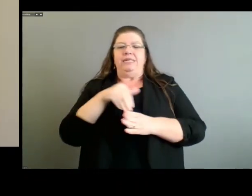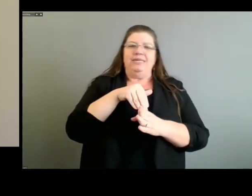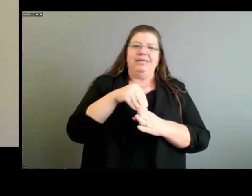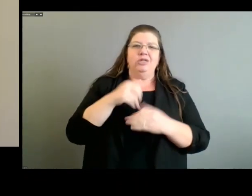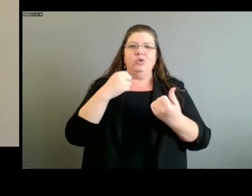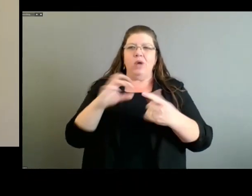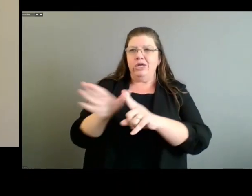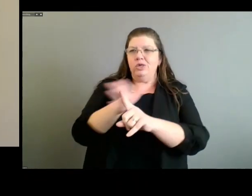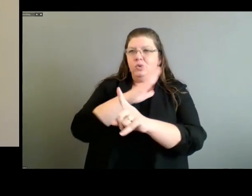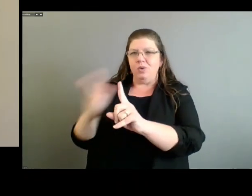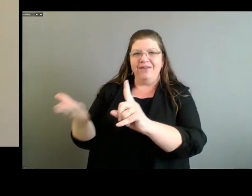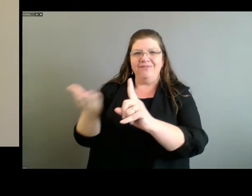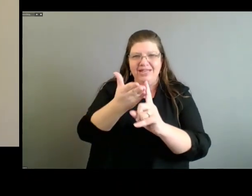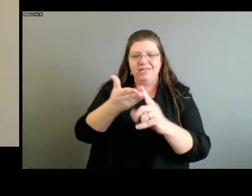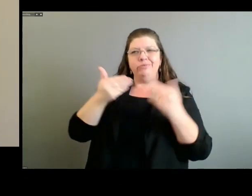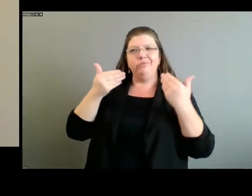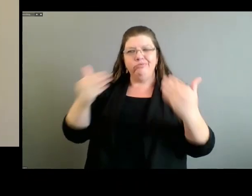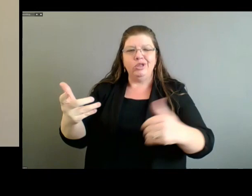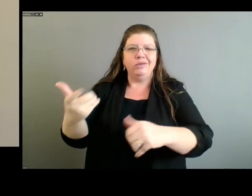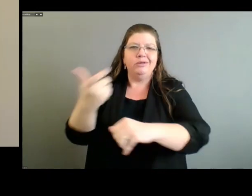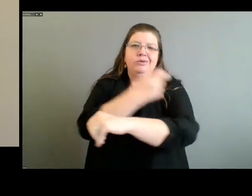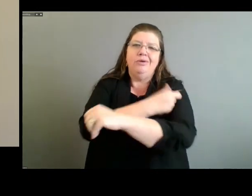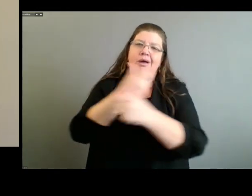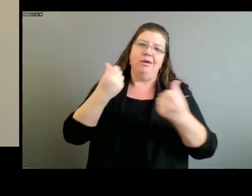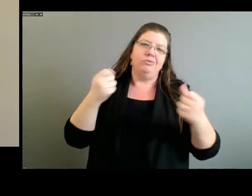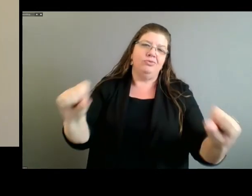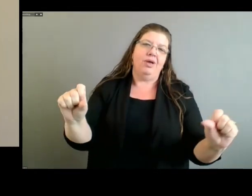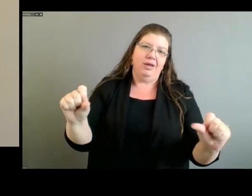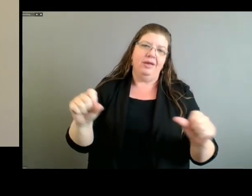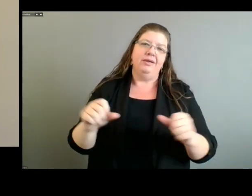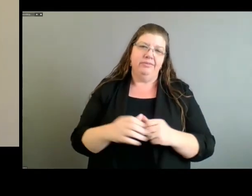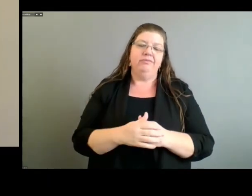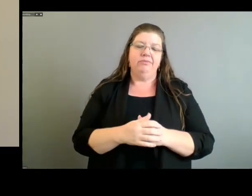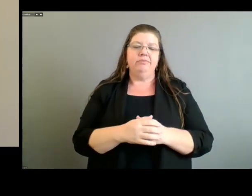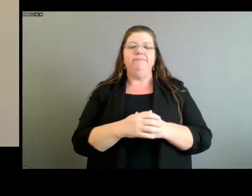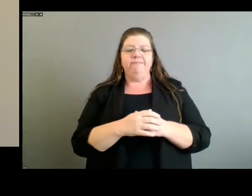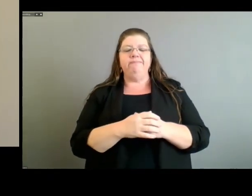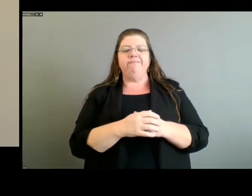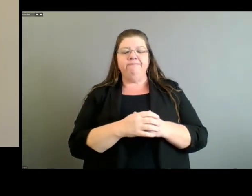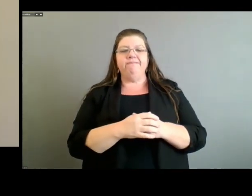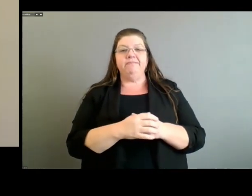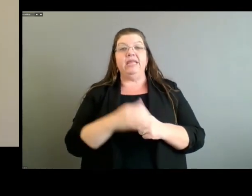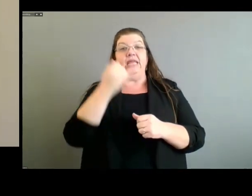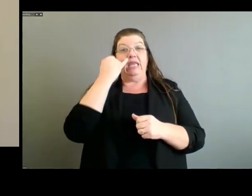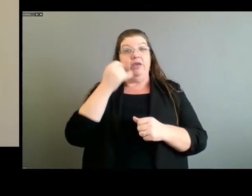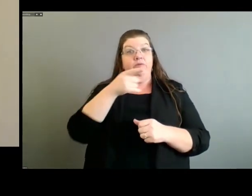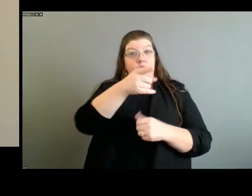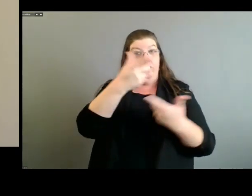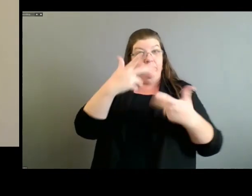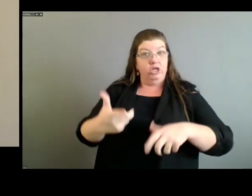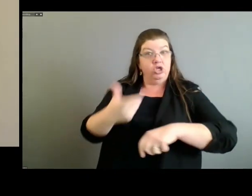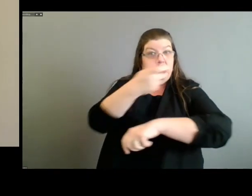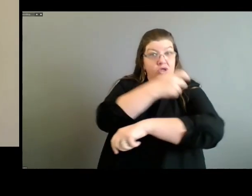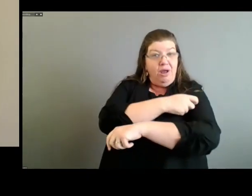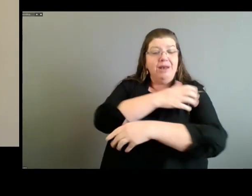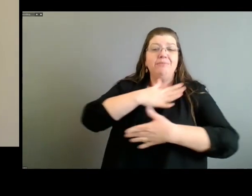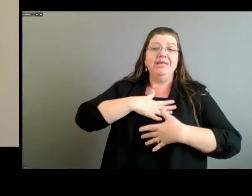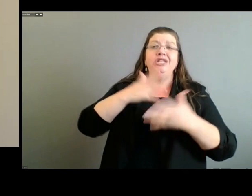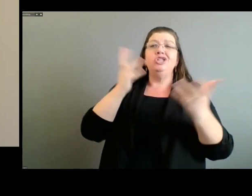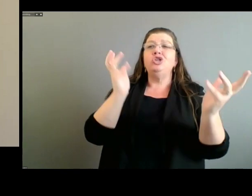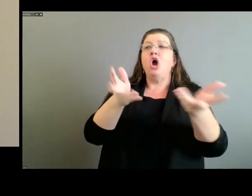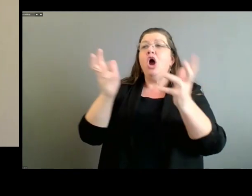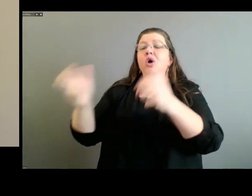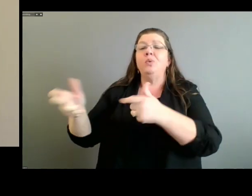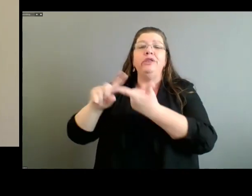to make up their mind and get the shot. If you had your shot, please talk to your friends and